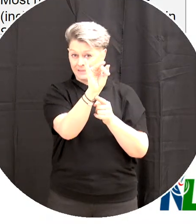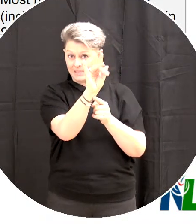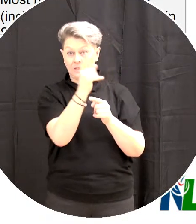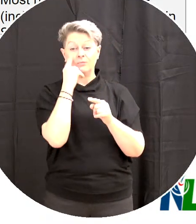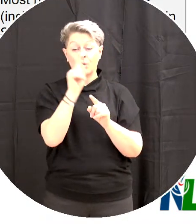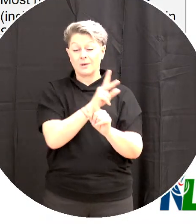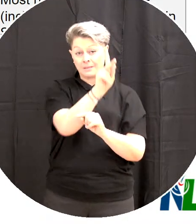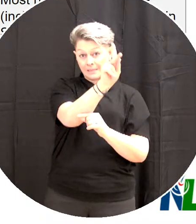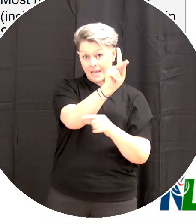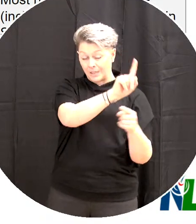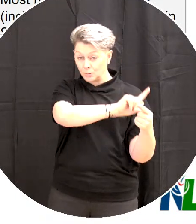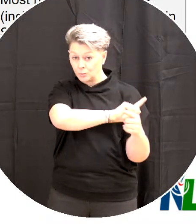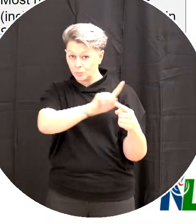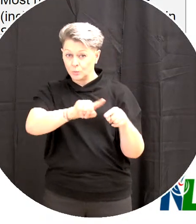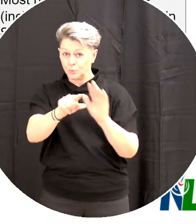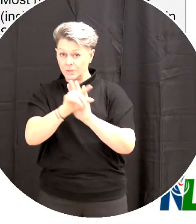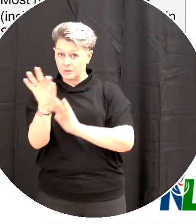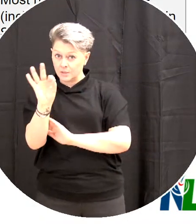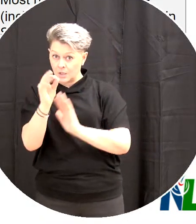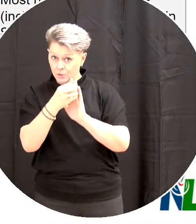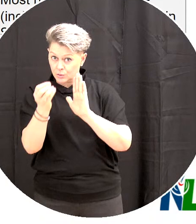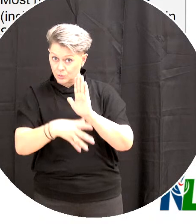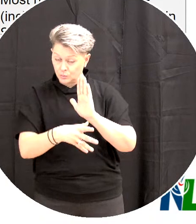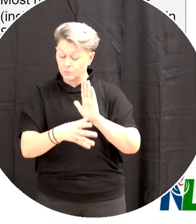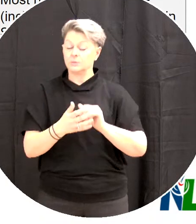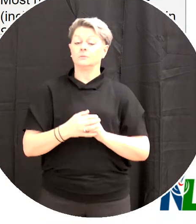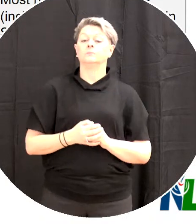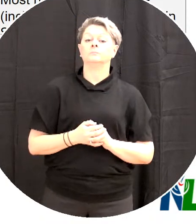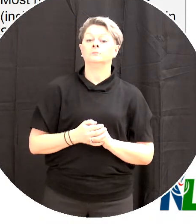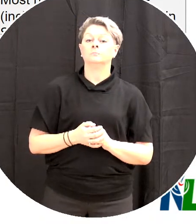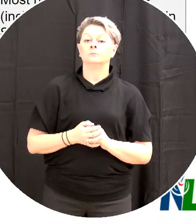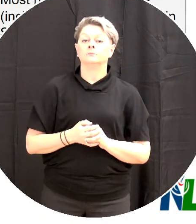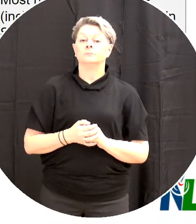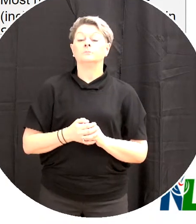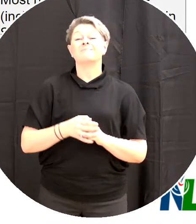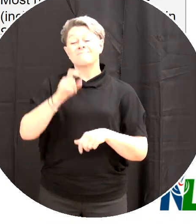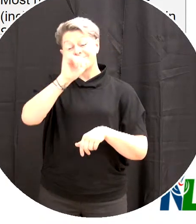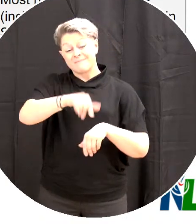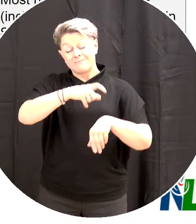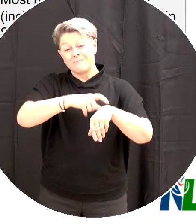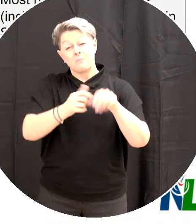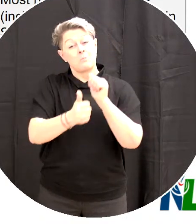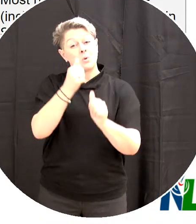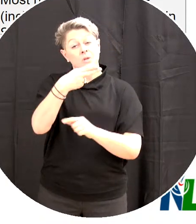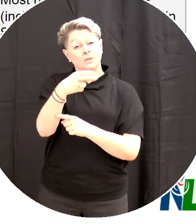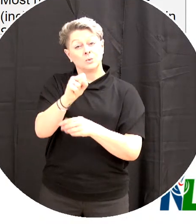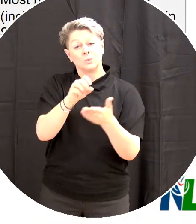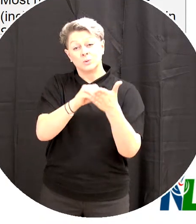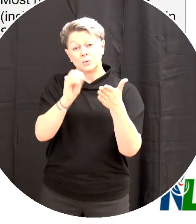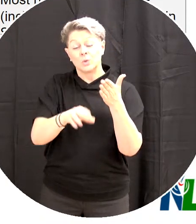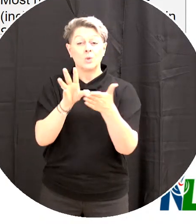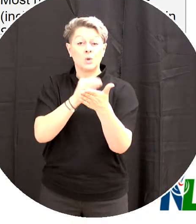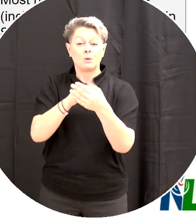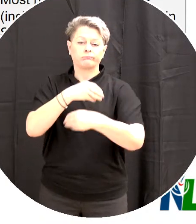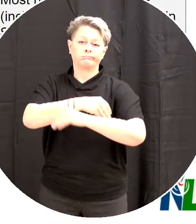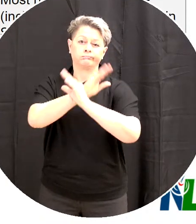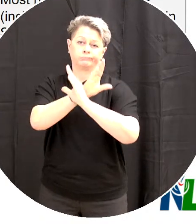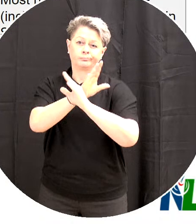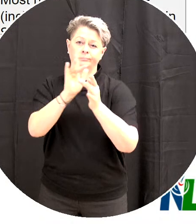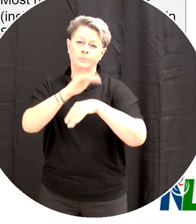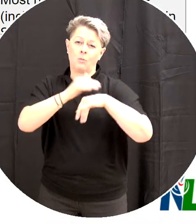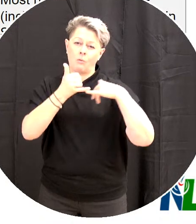Avalon, joining with the rest of the province. At that time, most high school students were learning online,